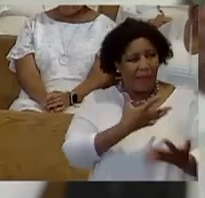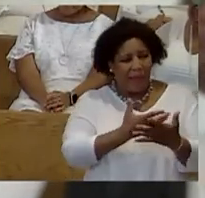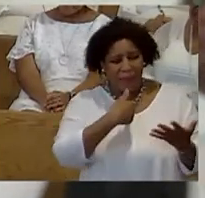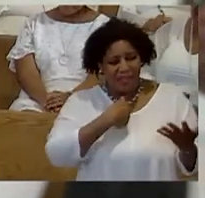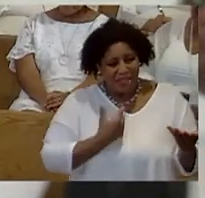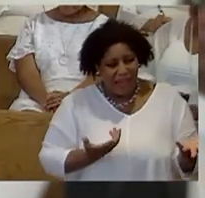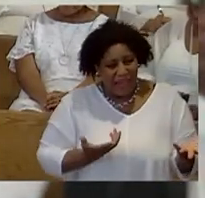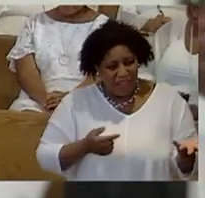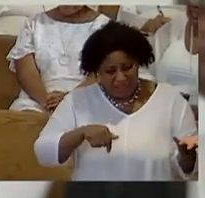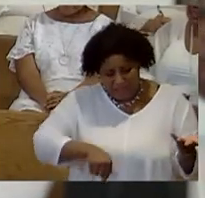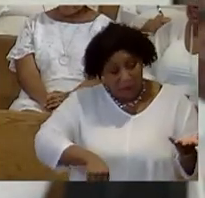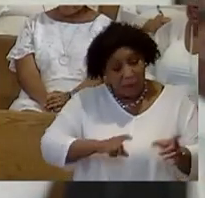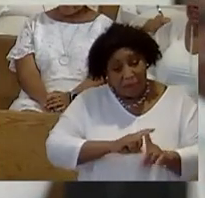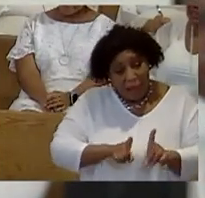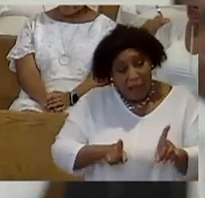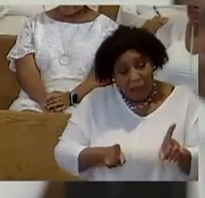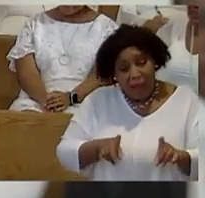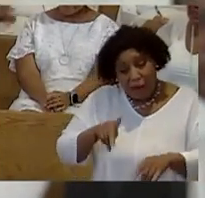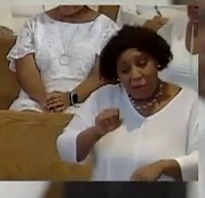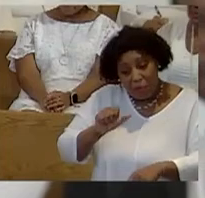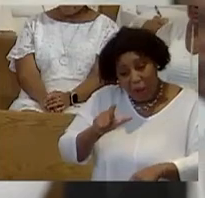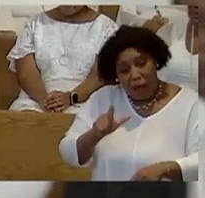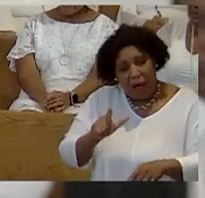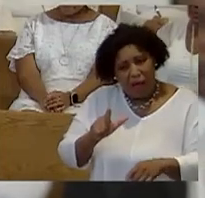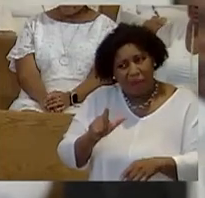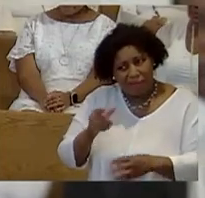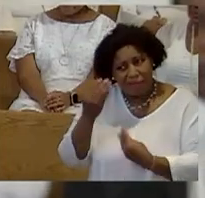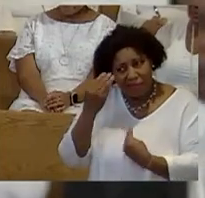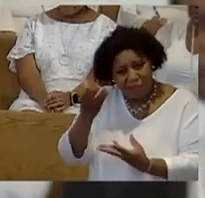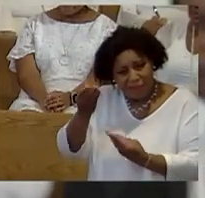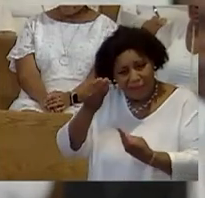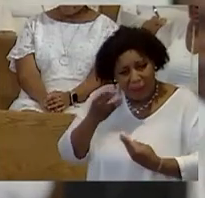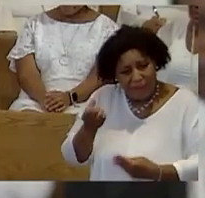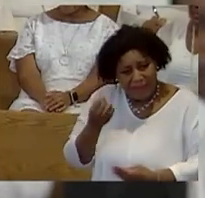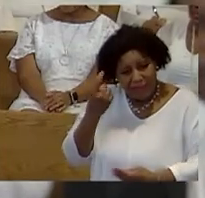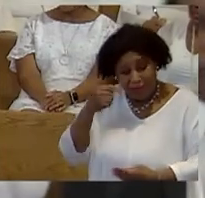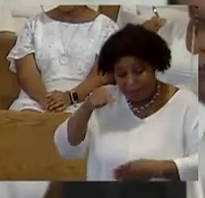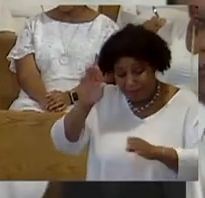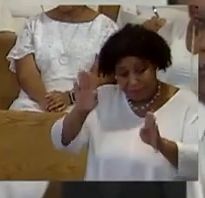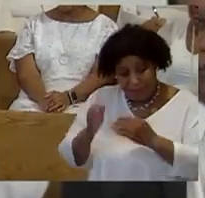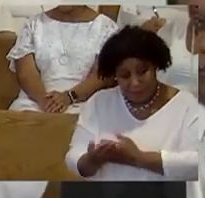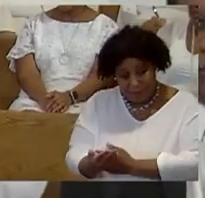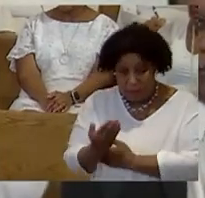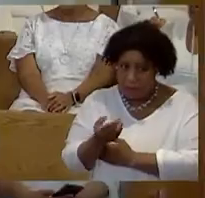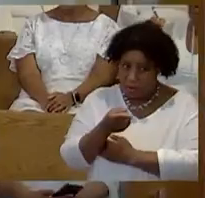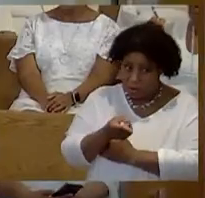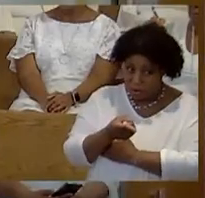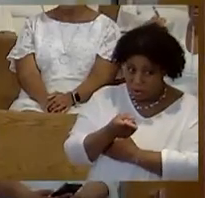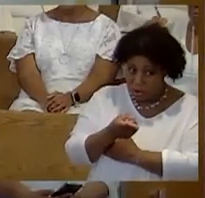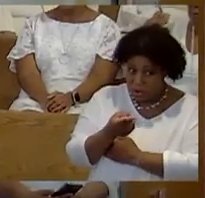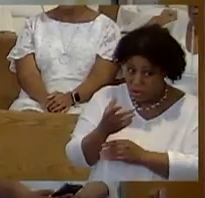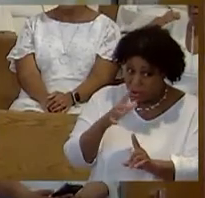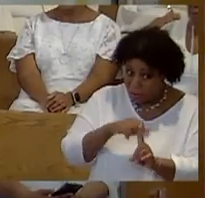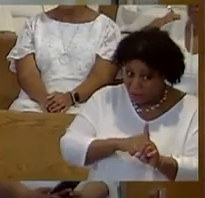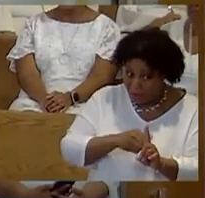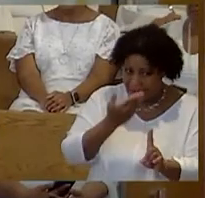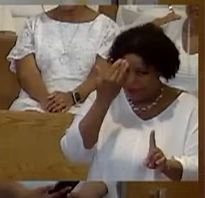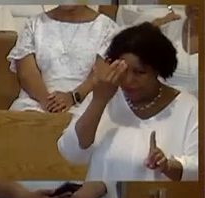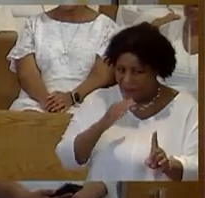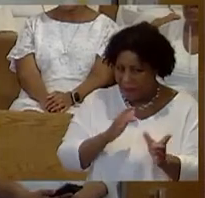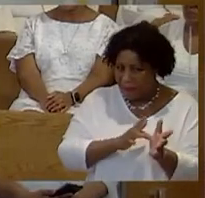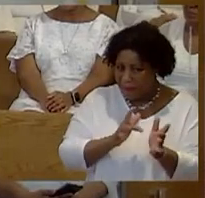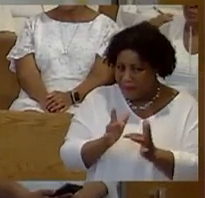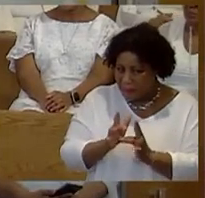in this place. But he gives some insight to me on this Sunday morning. I don't know if you caught it or not, but the Bible, when